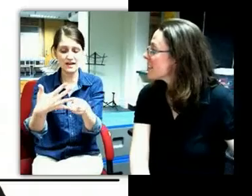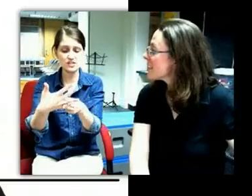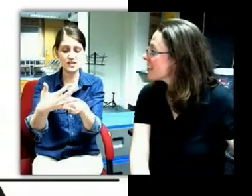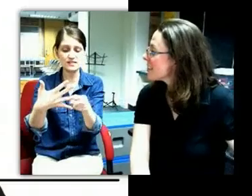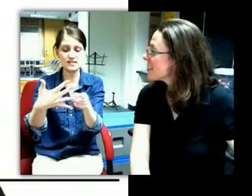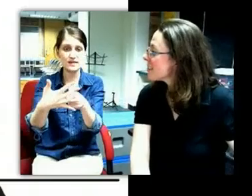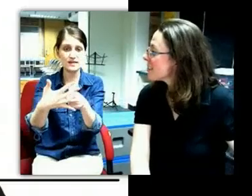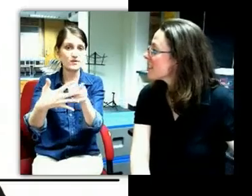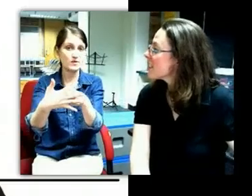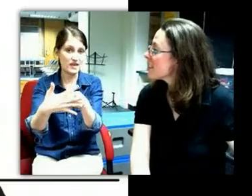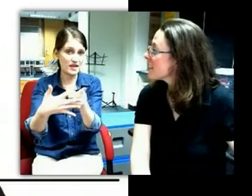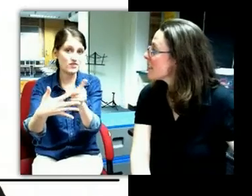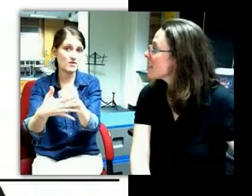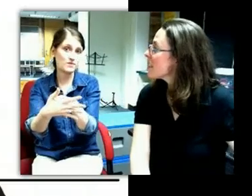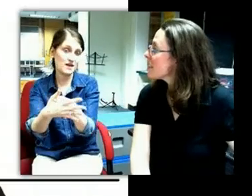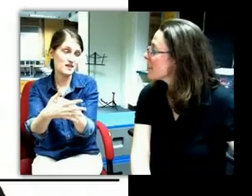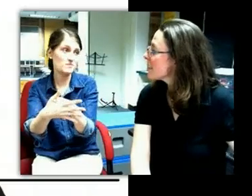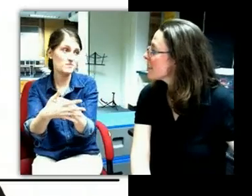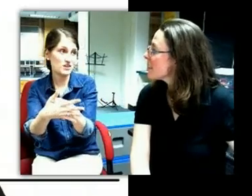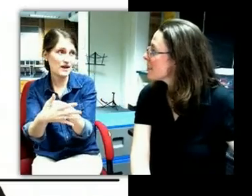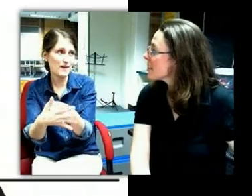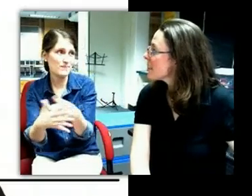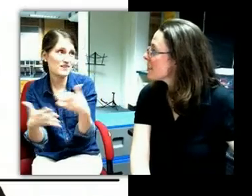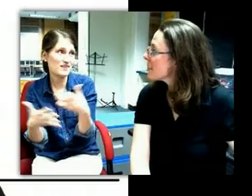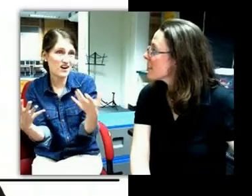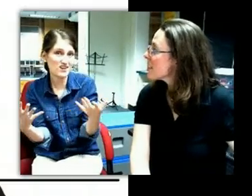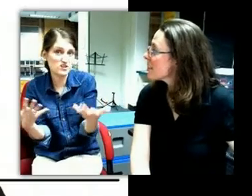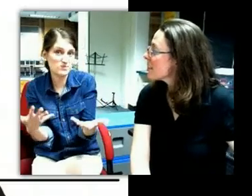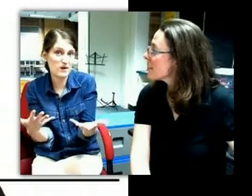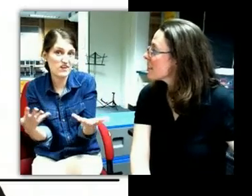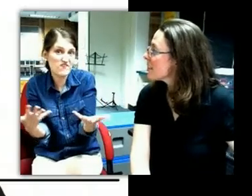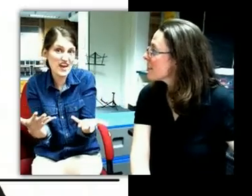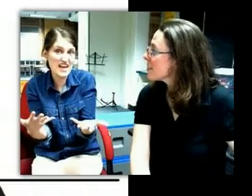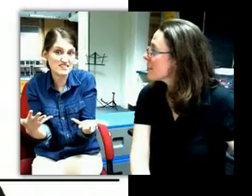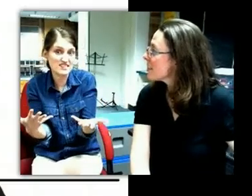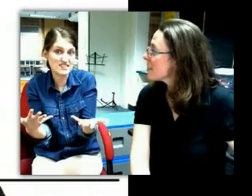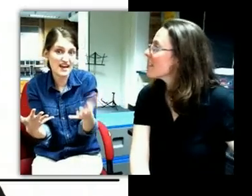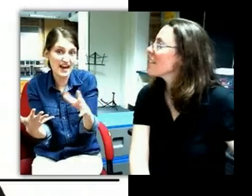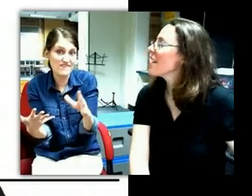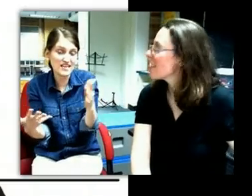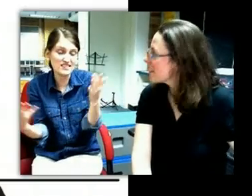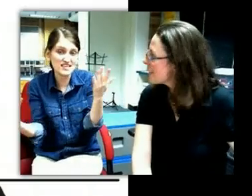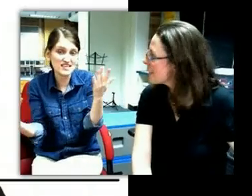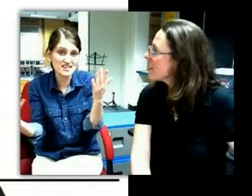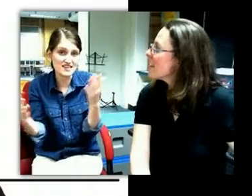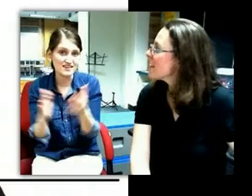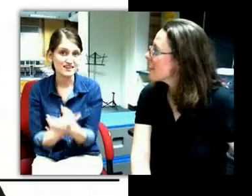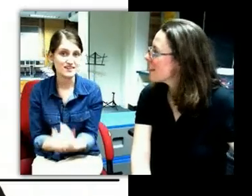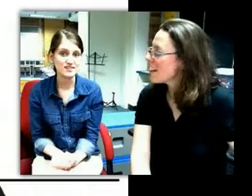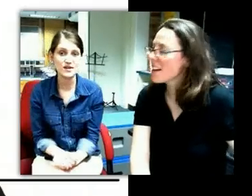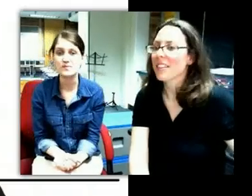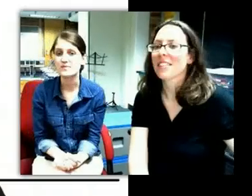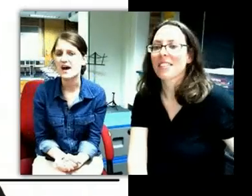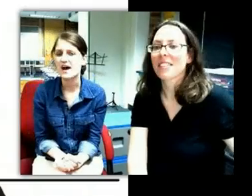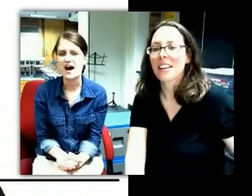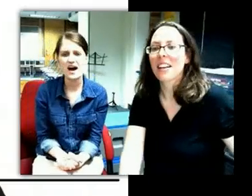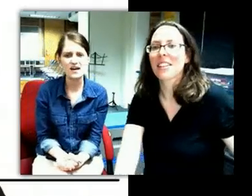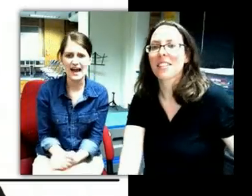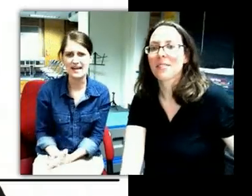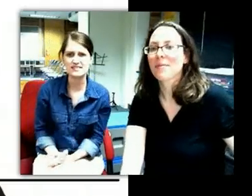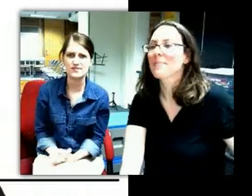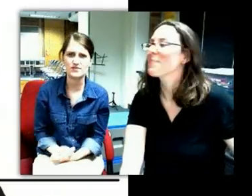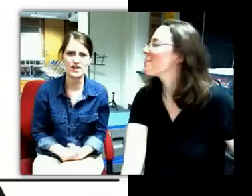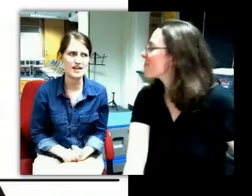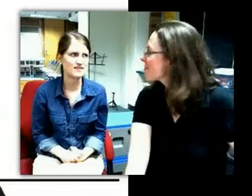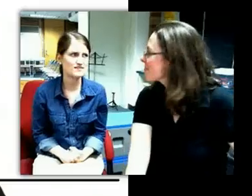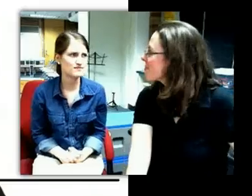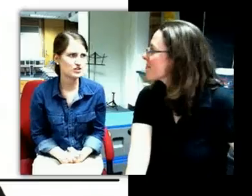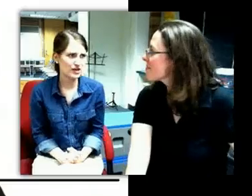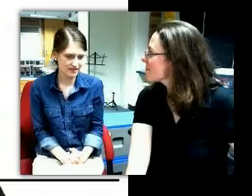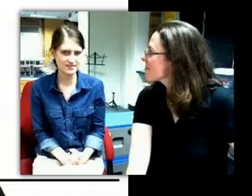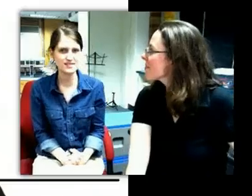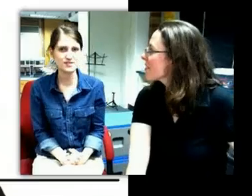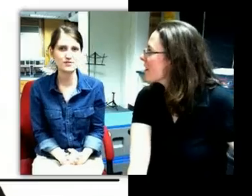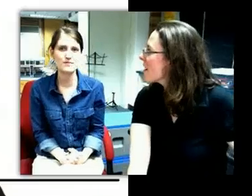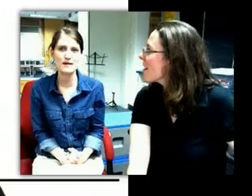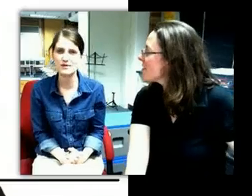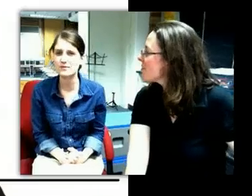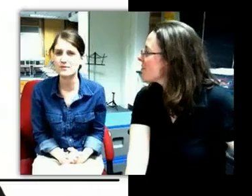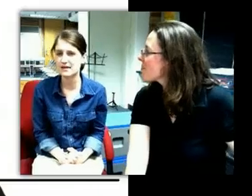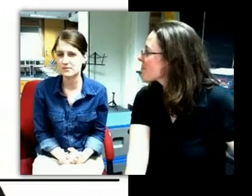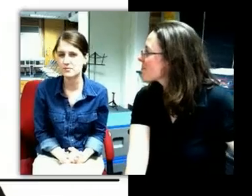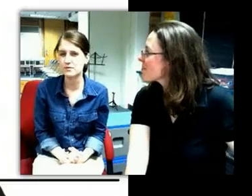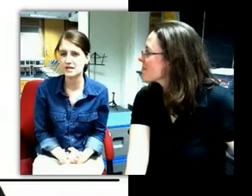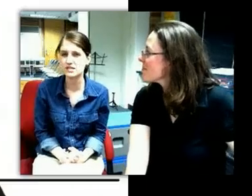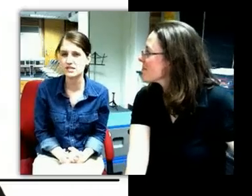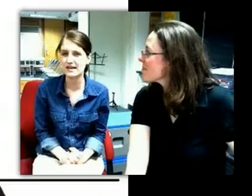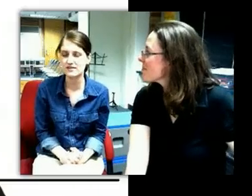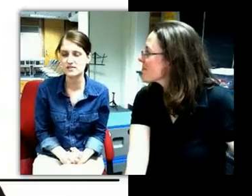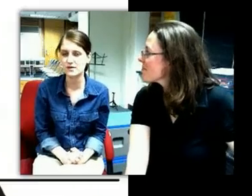because they're not just in the rhythm with your rap, but they also spell face, F-A-C-E. Nice, so nice. All kinds of great tricks to